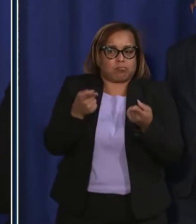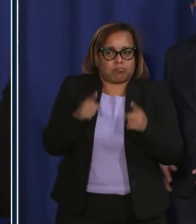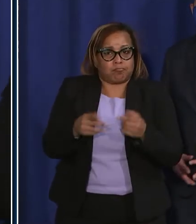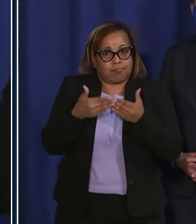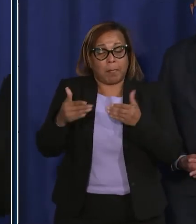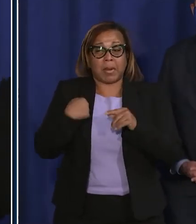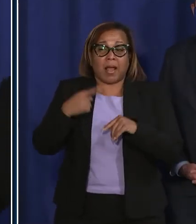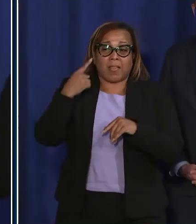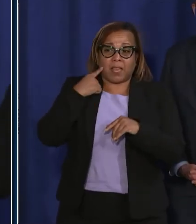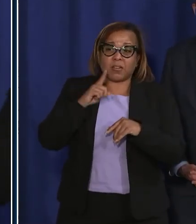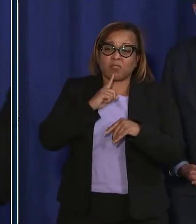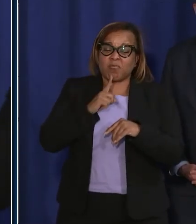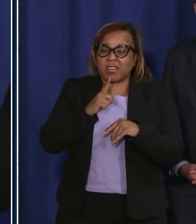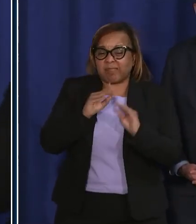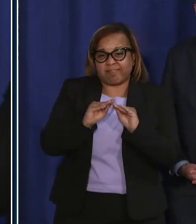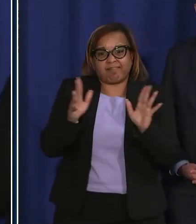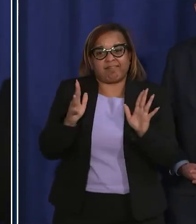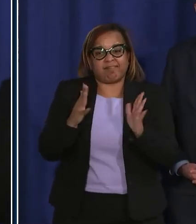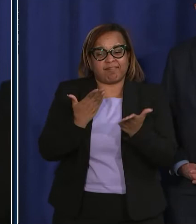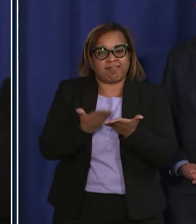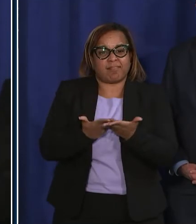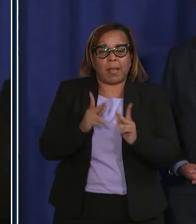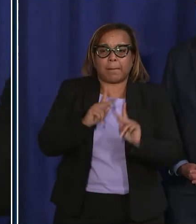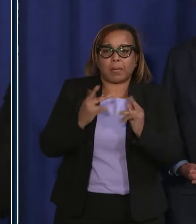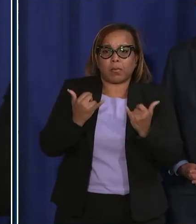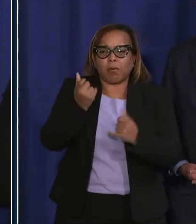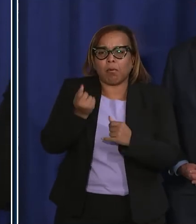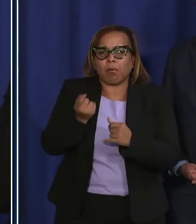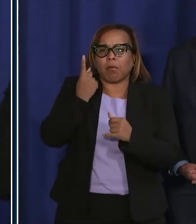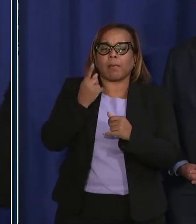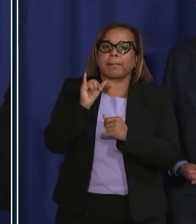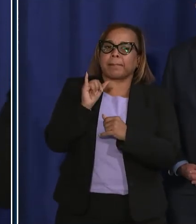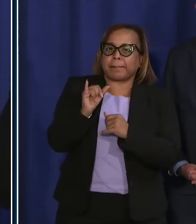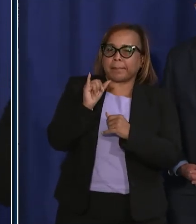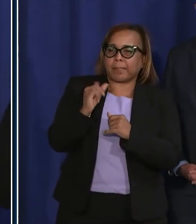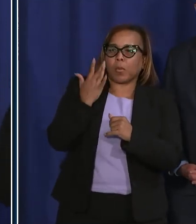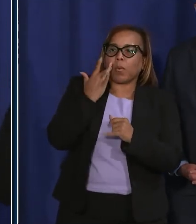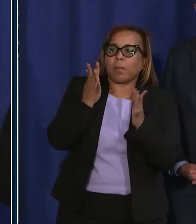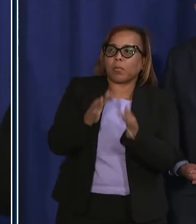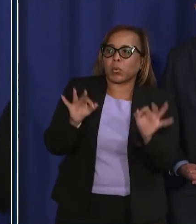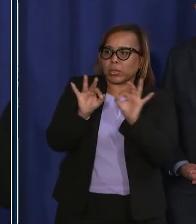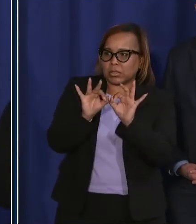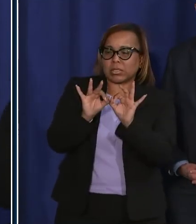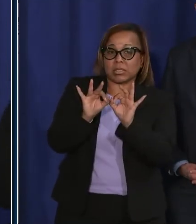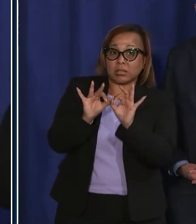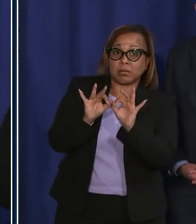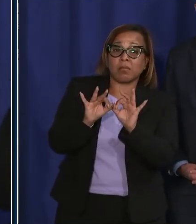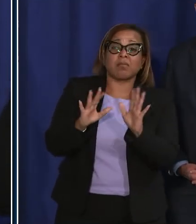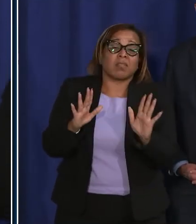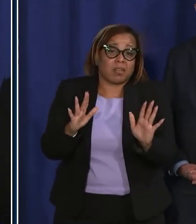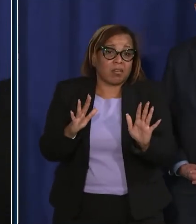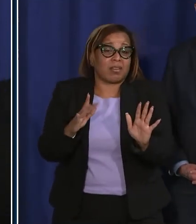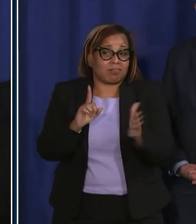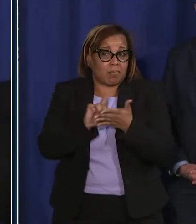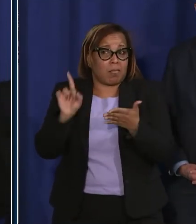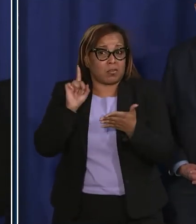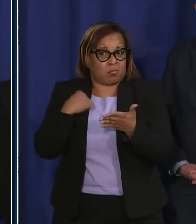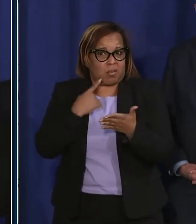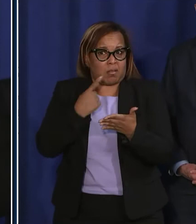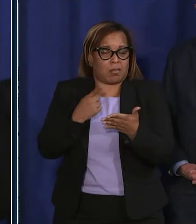I think it's pretty straightforward. People are understanding why it's important. And I'll say what I said last